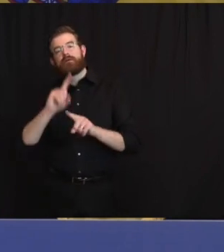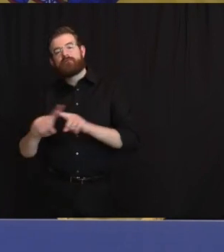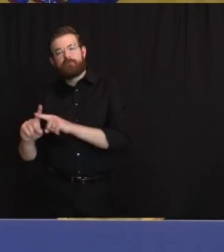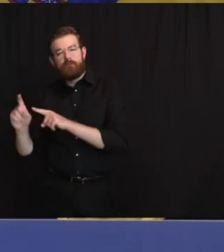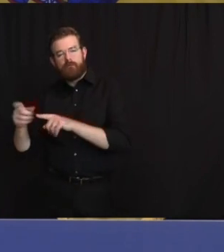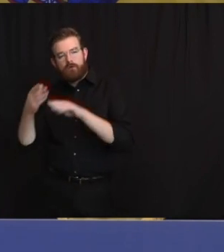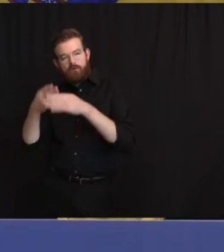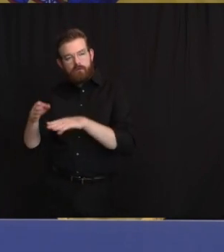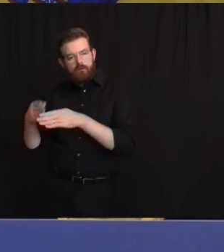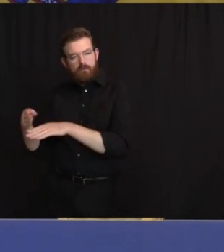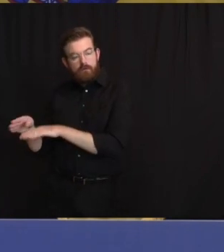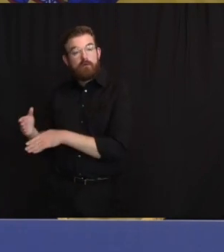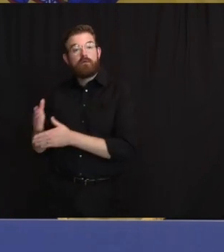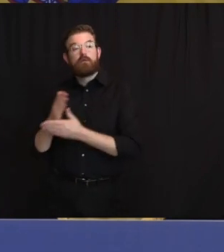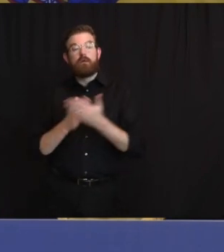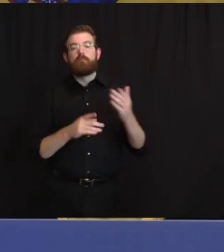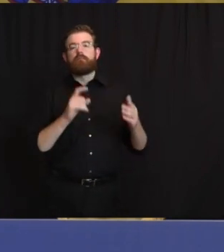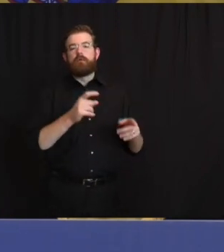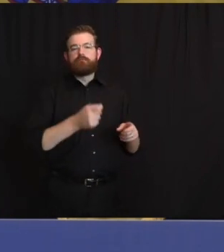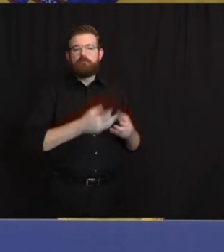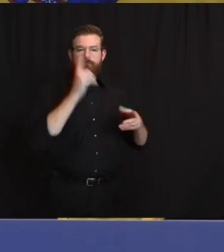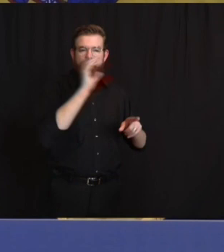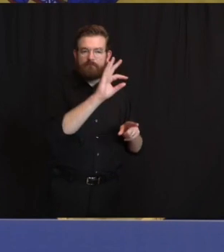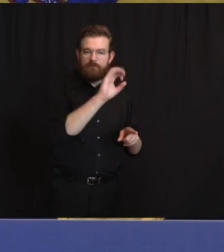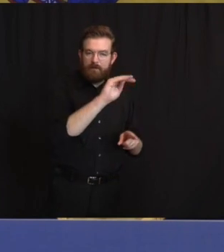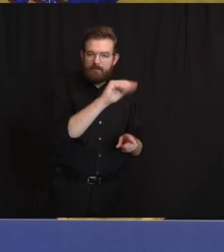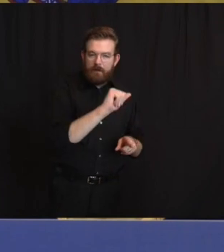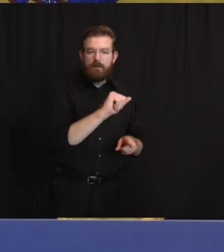There's a cost share, et cetera.